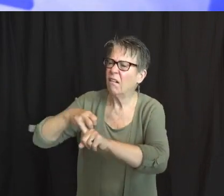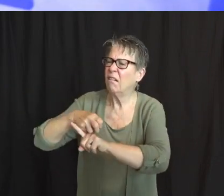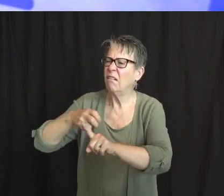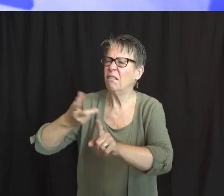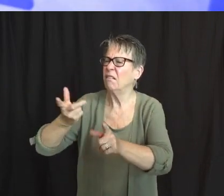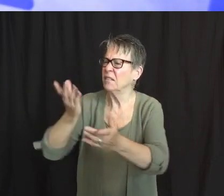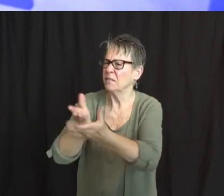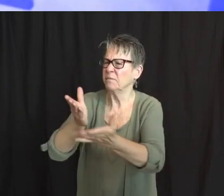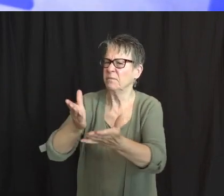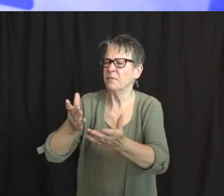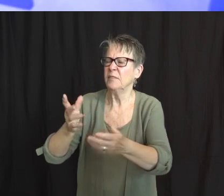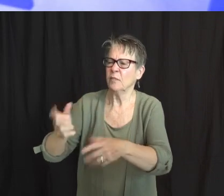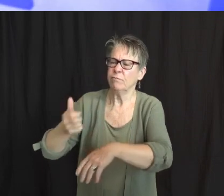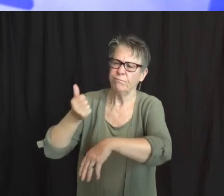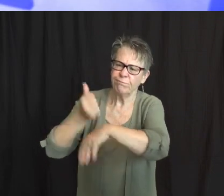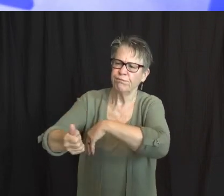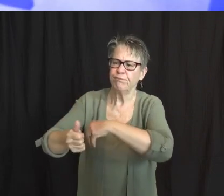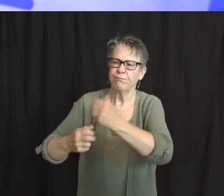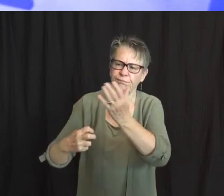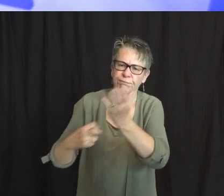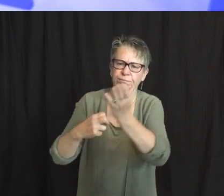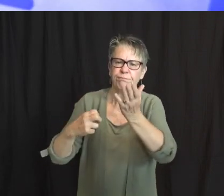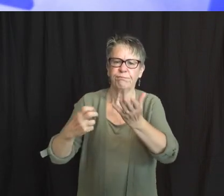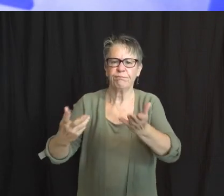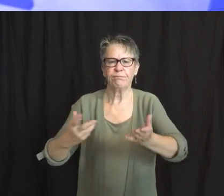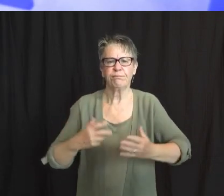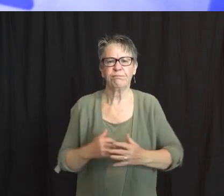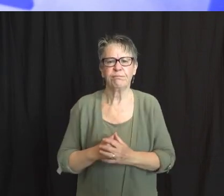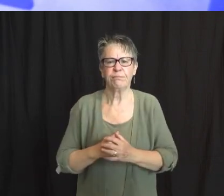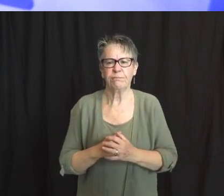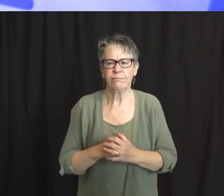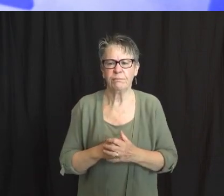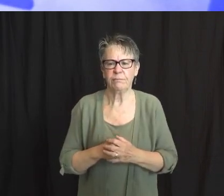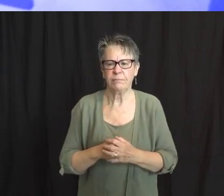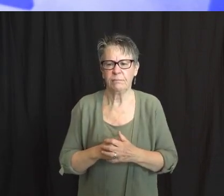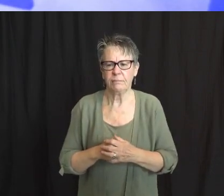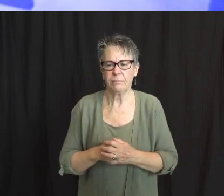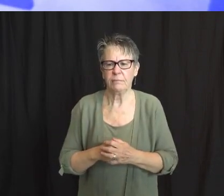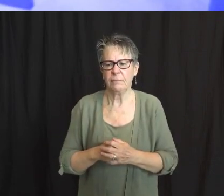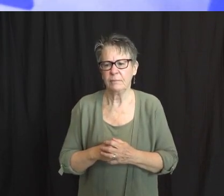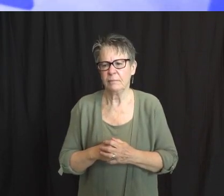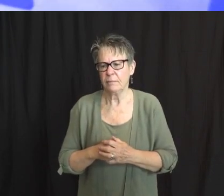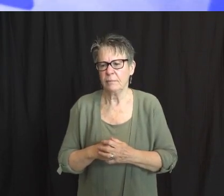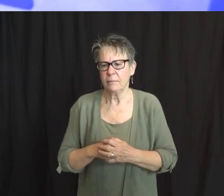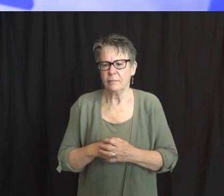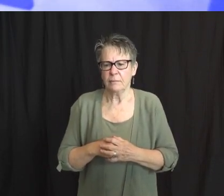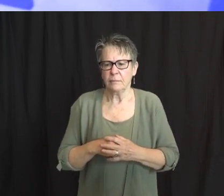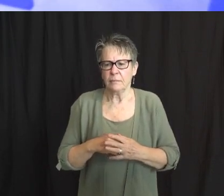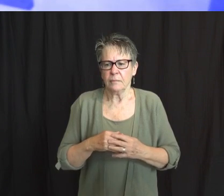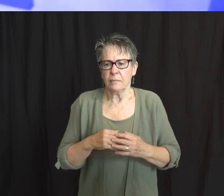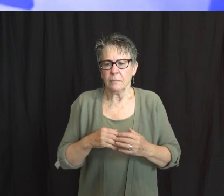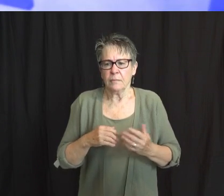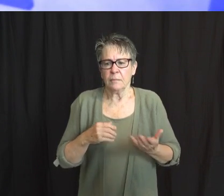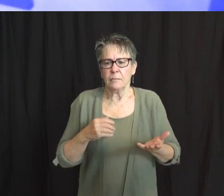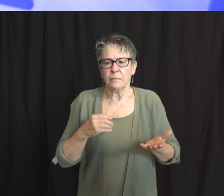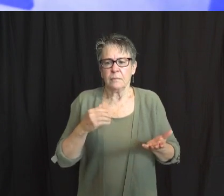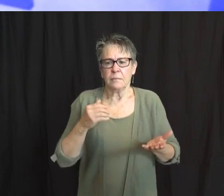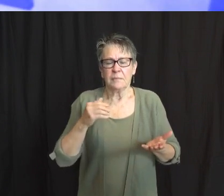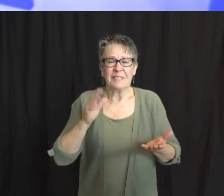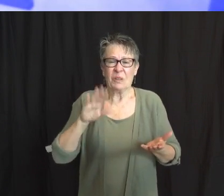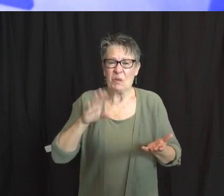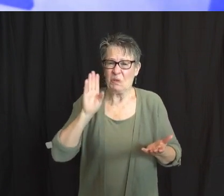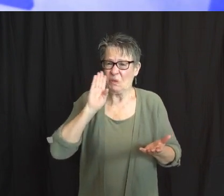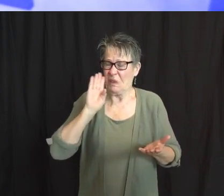crime. It was a very violent weekend in the state of New Jersey. We had 15 victims of shootings in New Jersey in about a